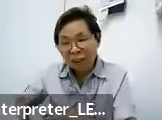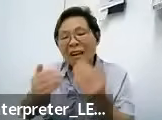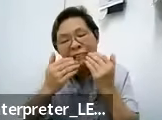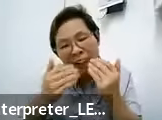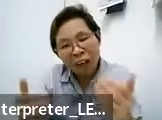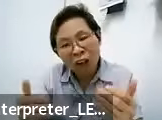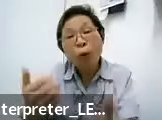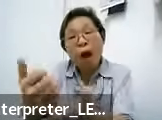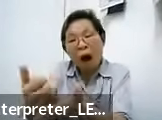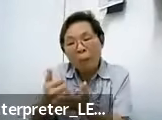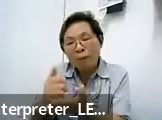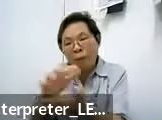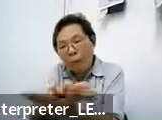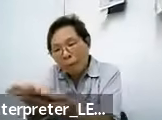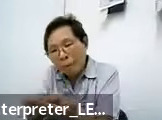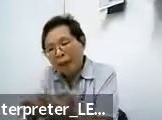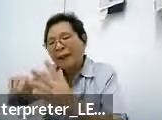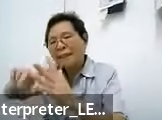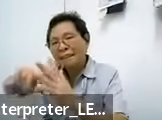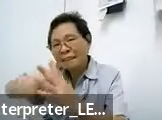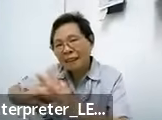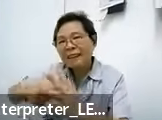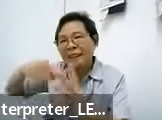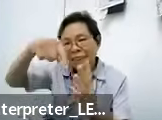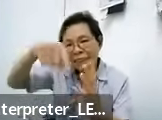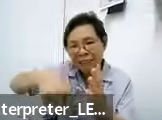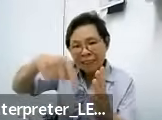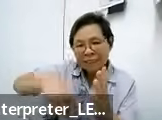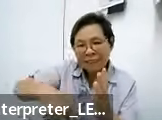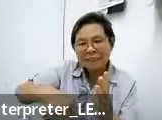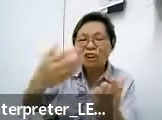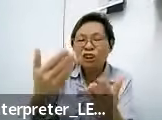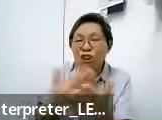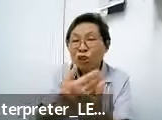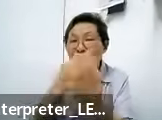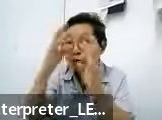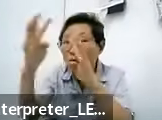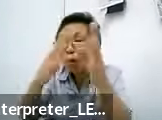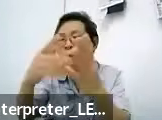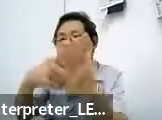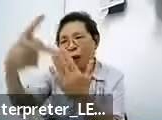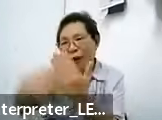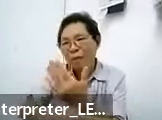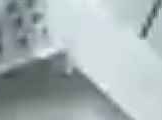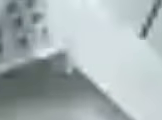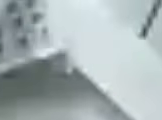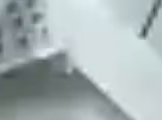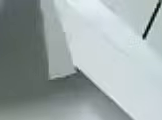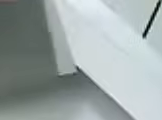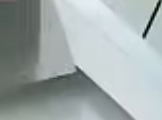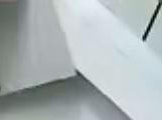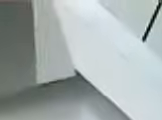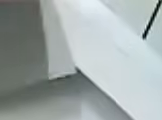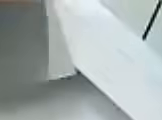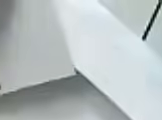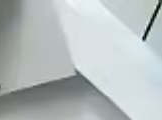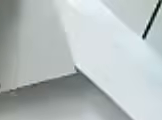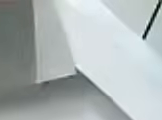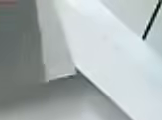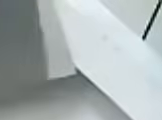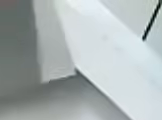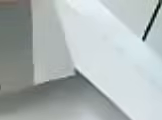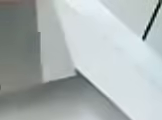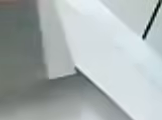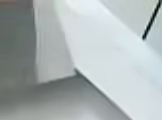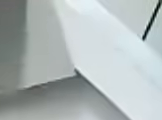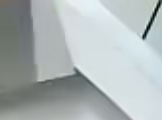to plan and implement this social innovation program. Thank you. Thank you. Wonderful,